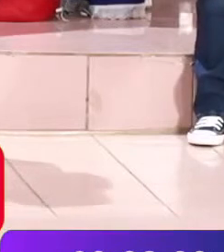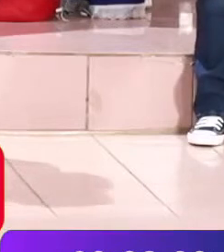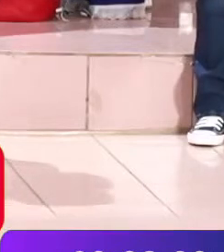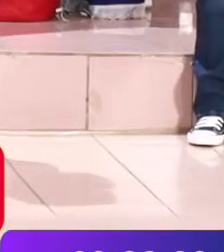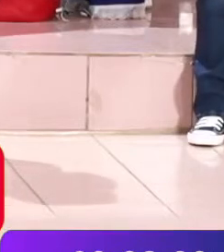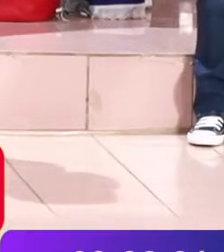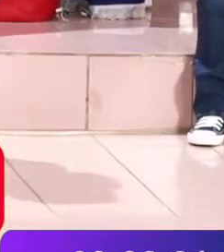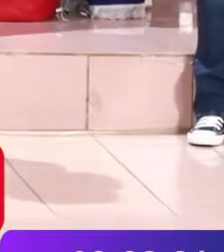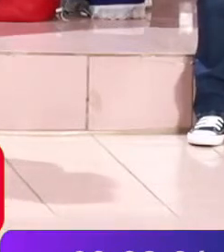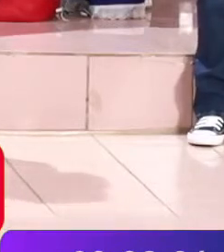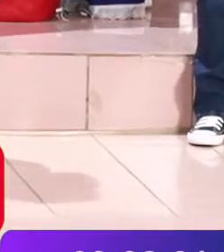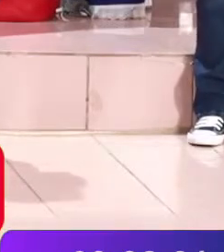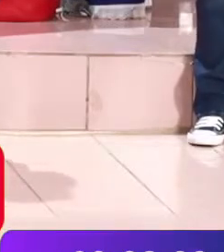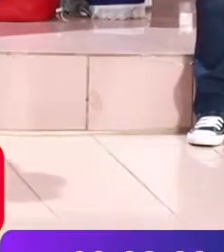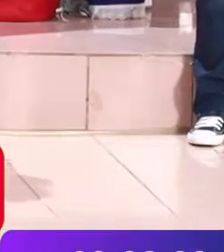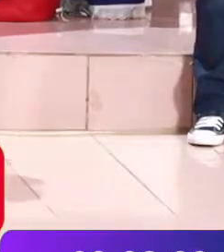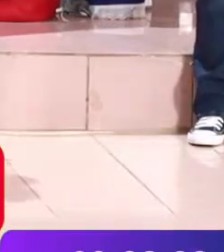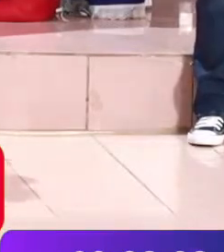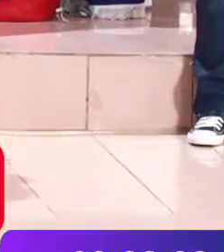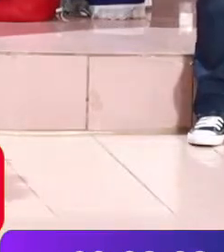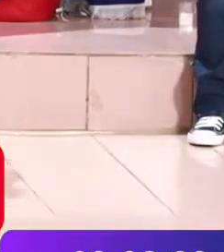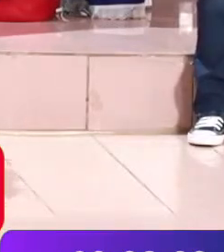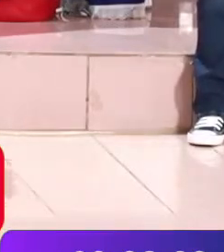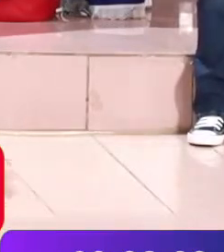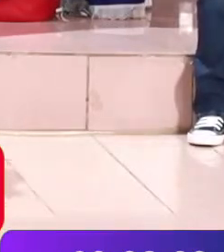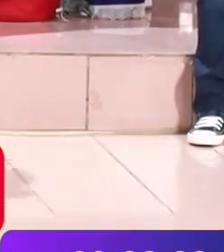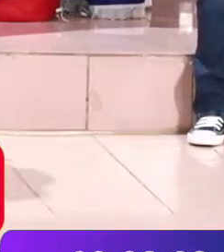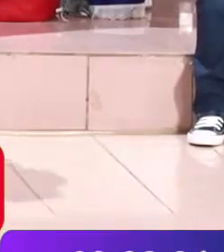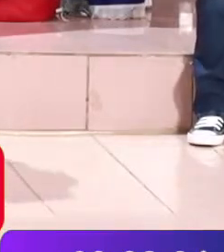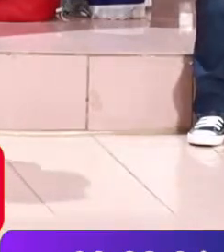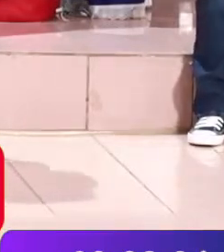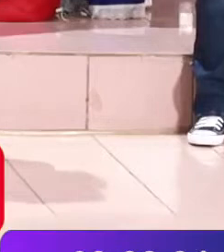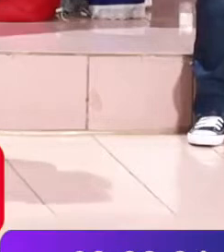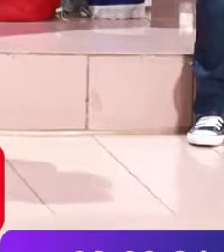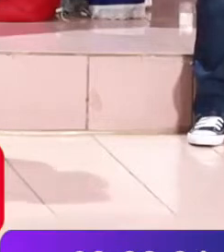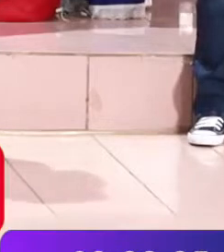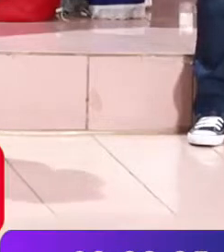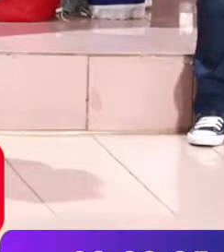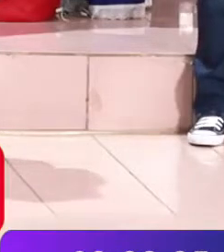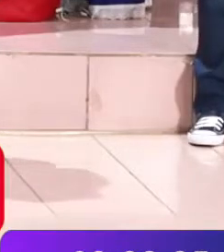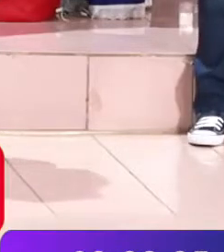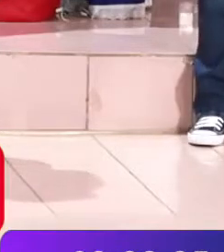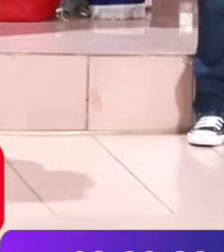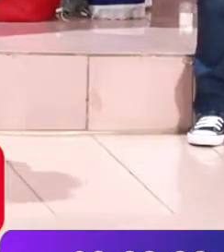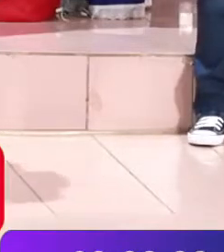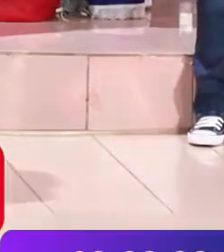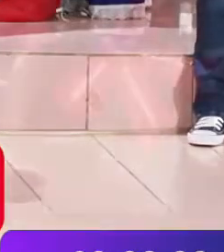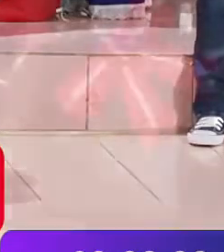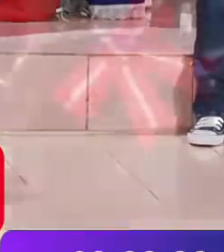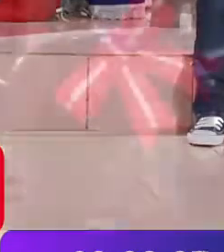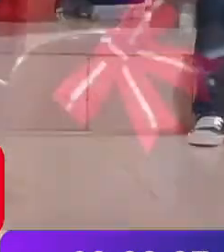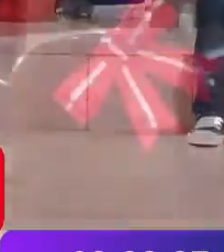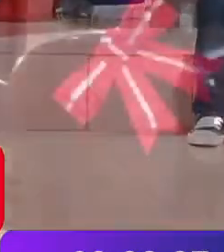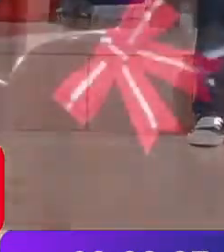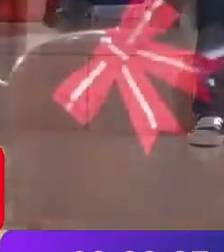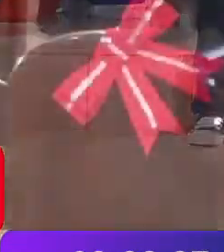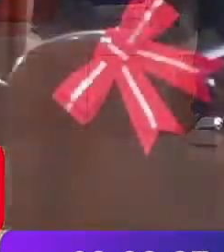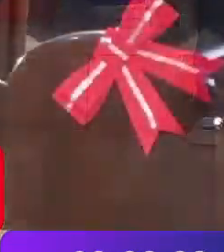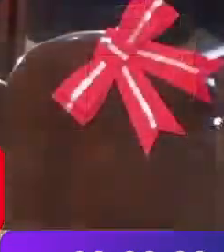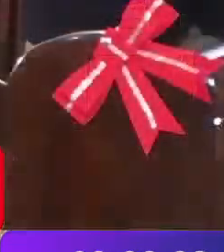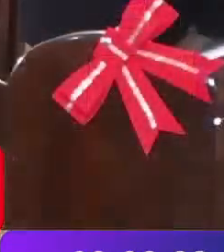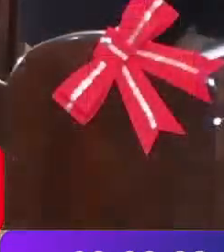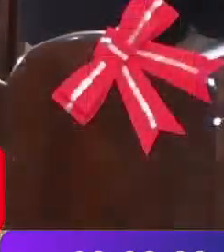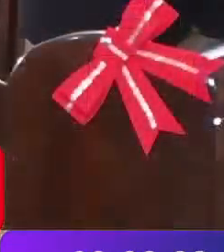Yesu. Thank you, Lord. Thank you, dear Jesus. Thank you, Jesus. We worship